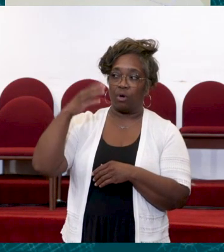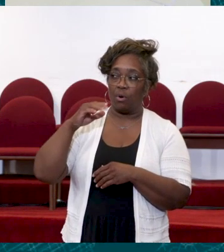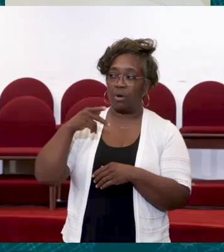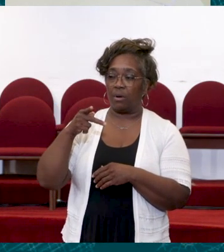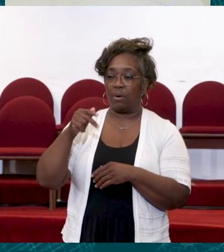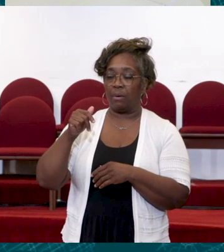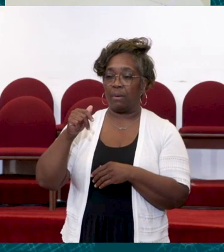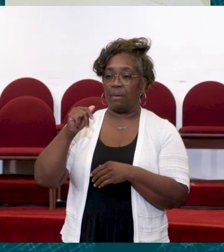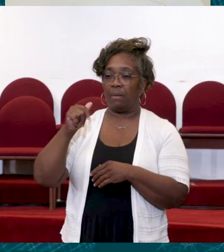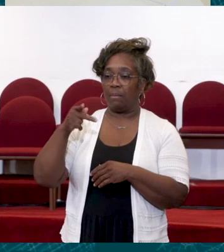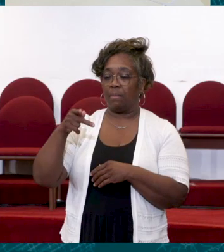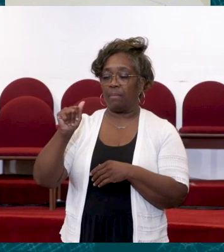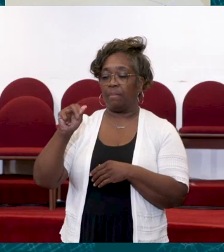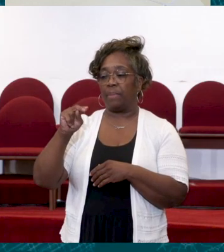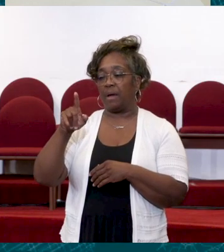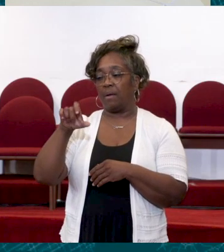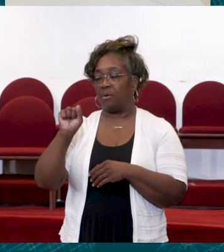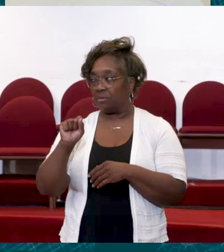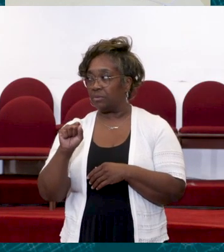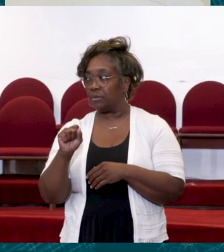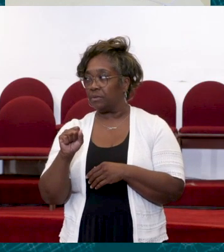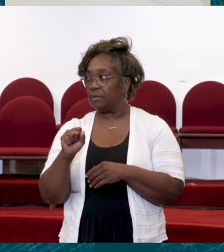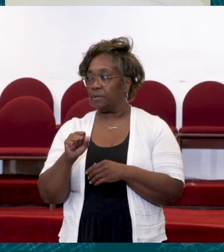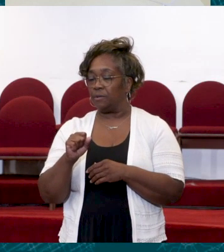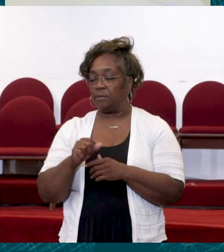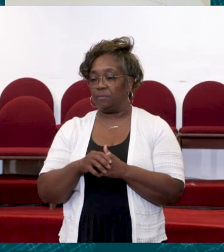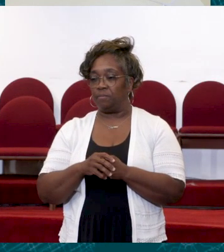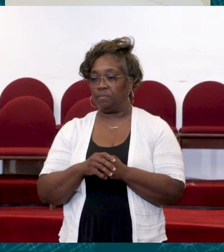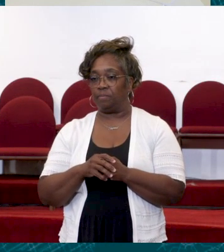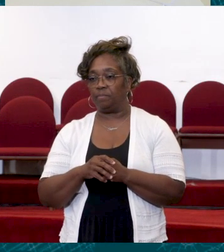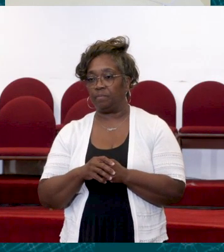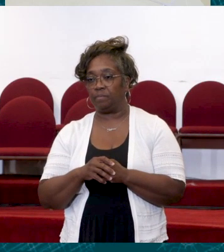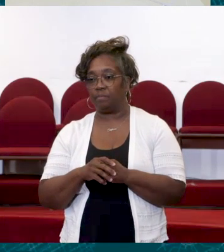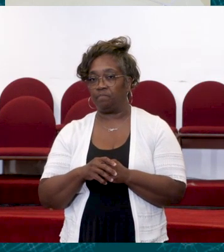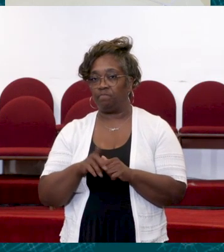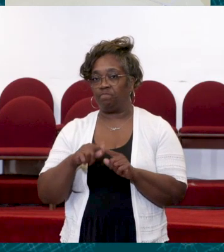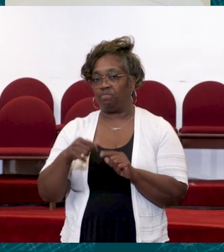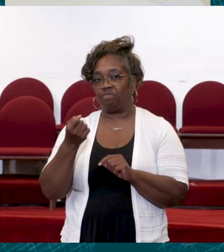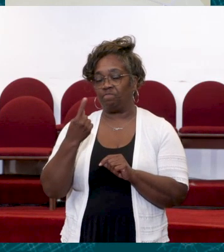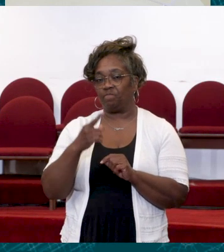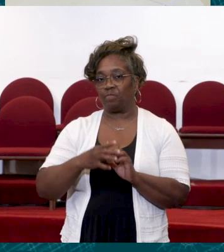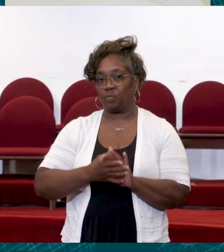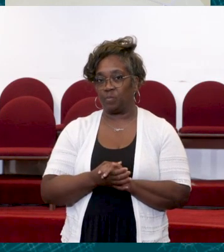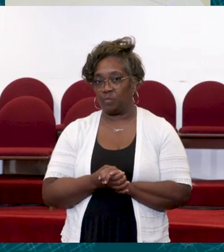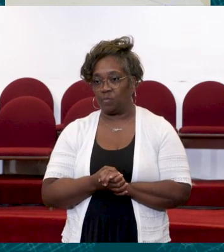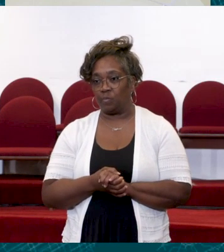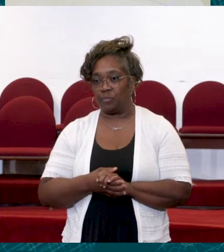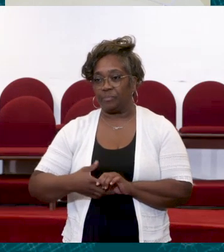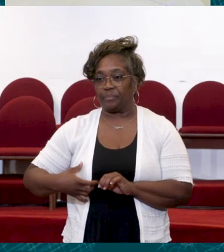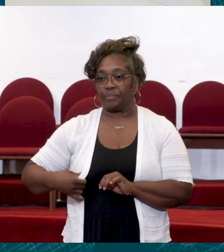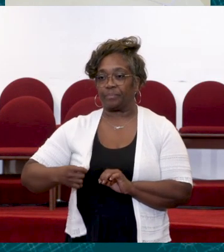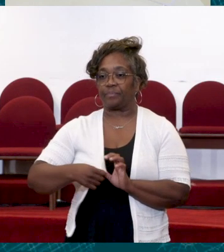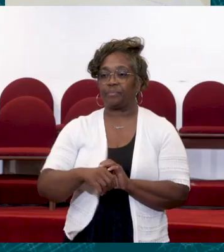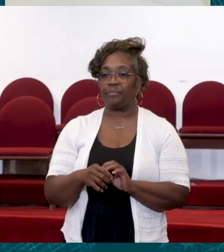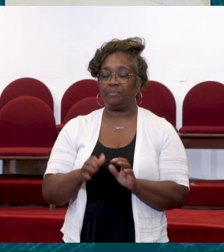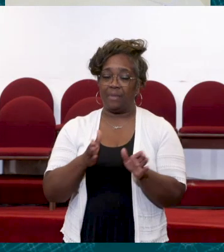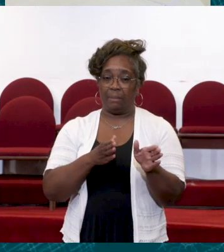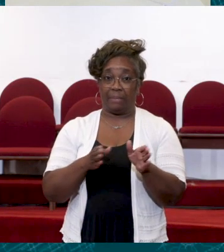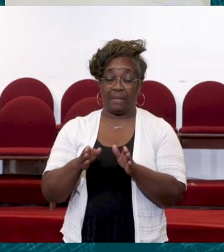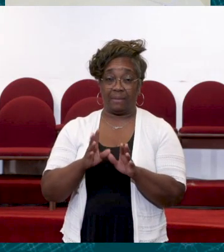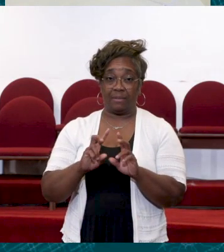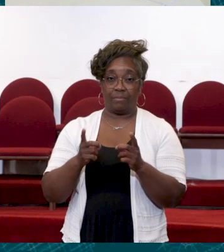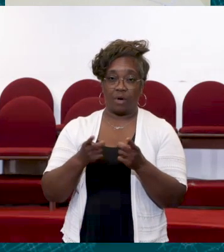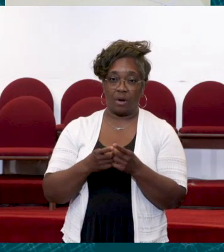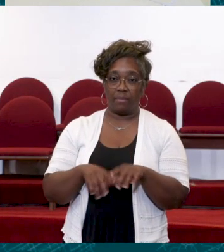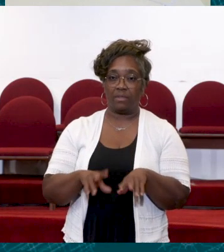of meetings that were really guided by our planning department, our Department of Neighborhoods, and our sustainability office. But it was